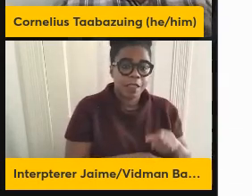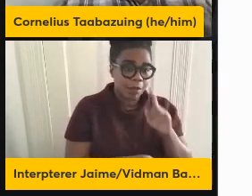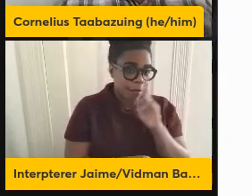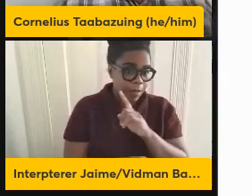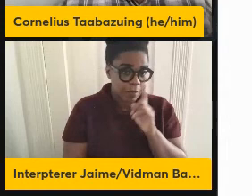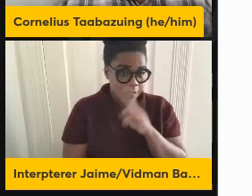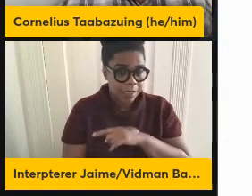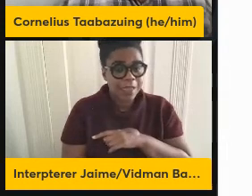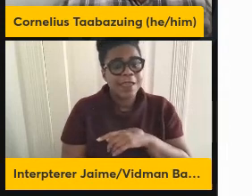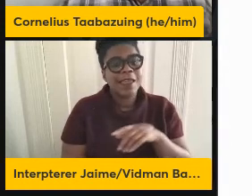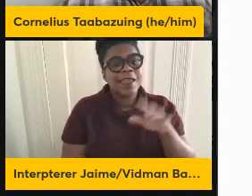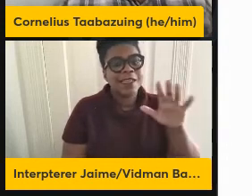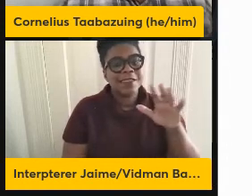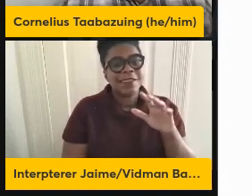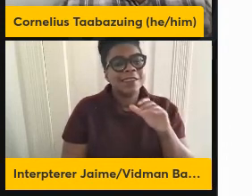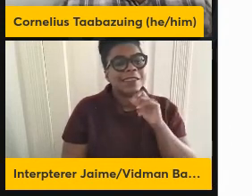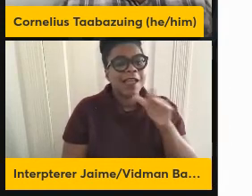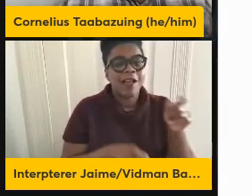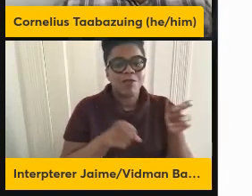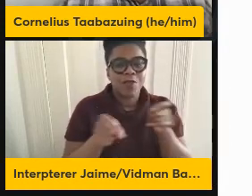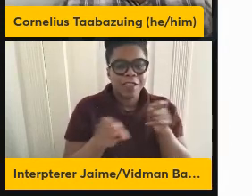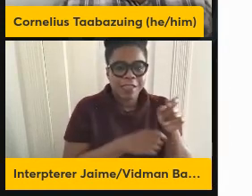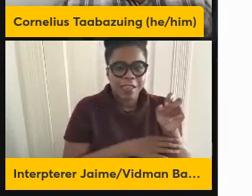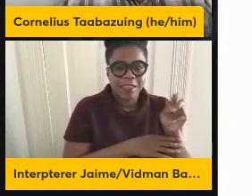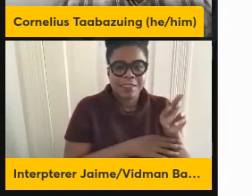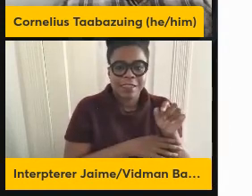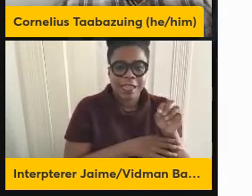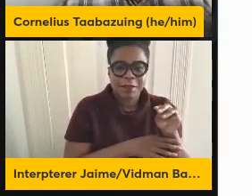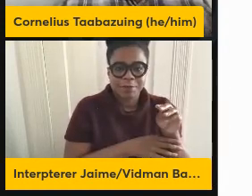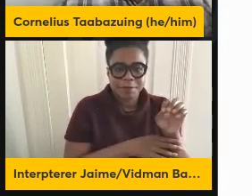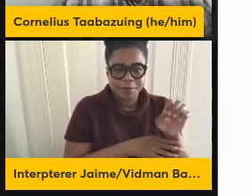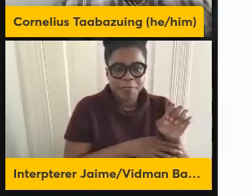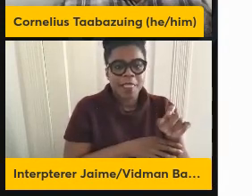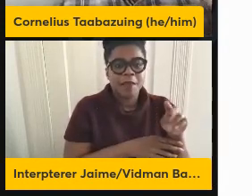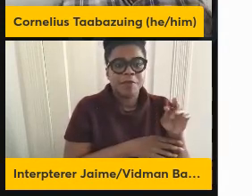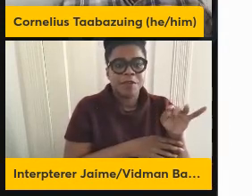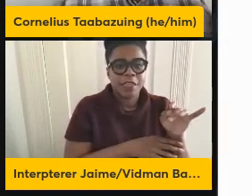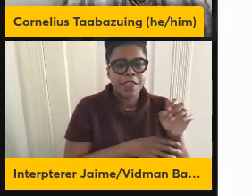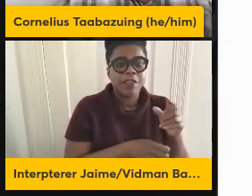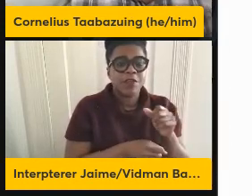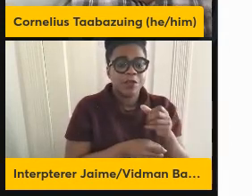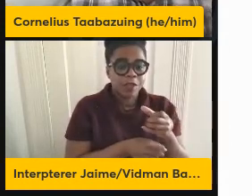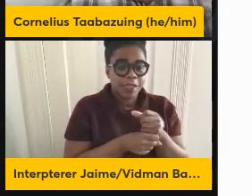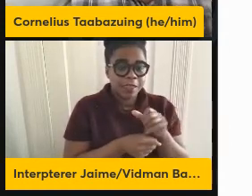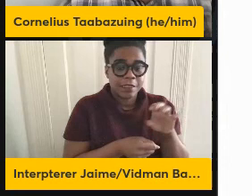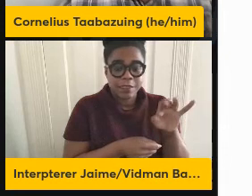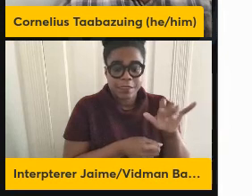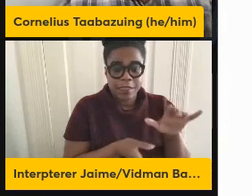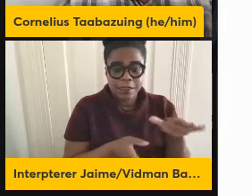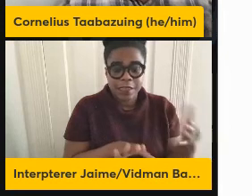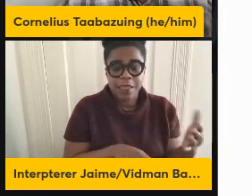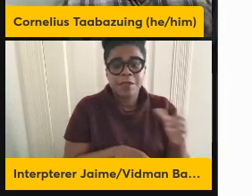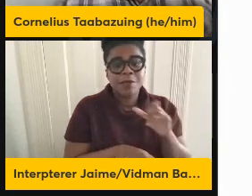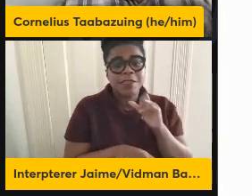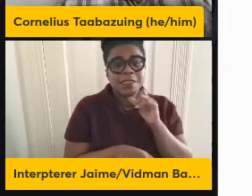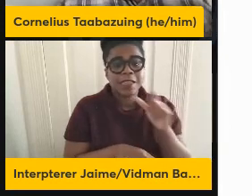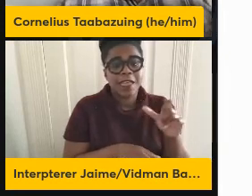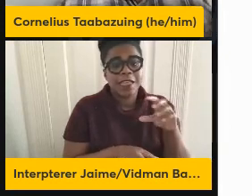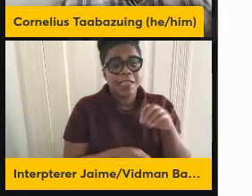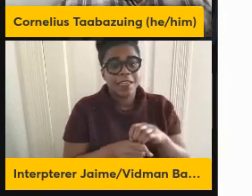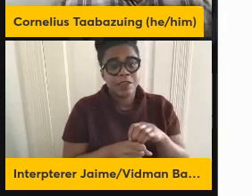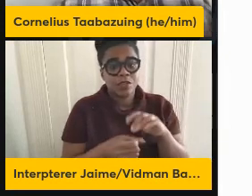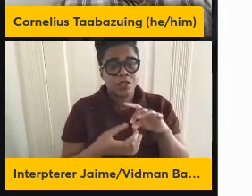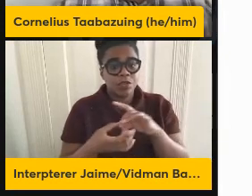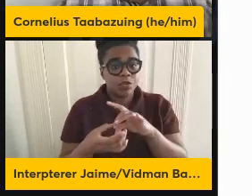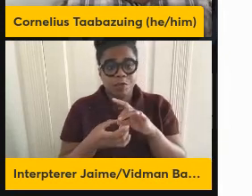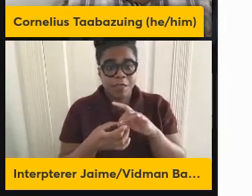a dysregulated enzyme if you mutate this processing site, and you get cell death, but it's non-pyroptotic cell death, and that interdomain linker